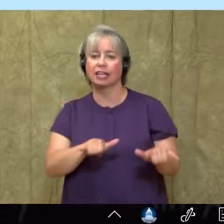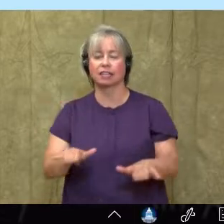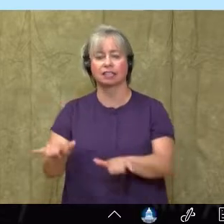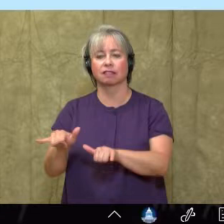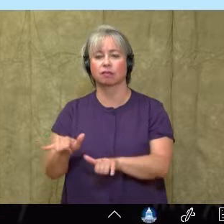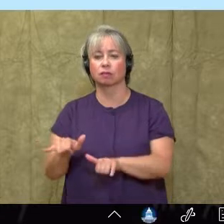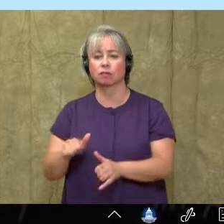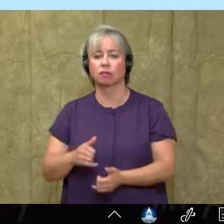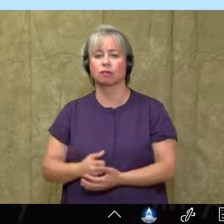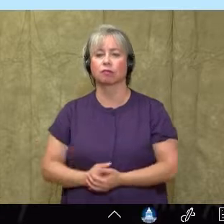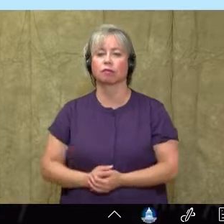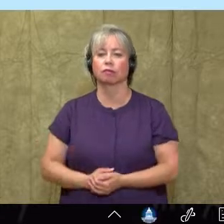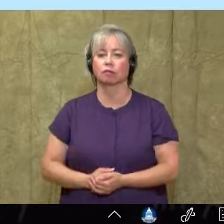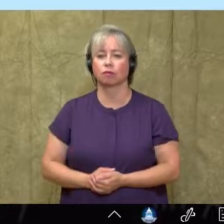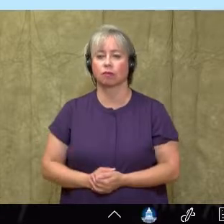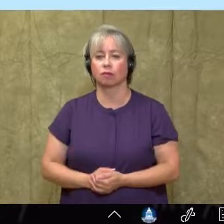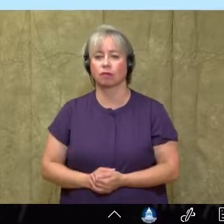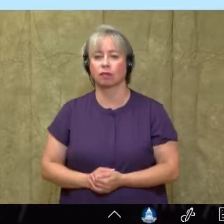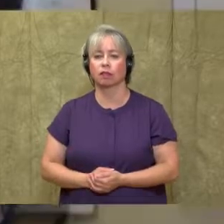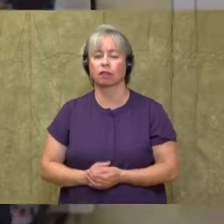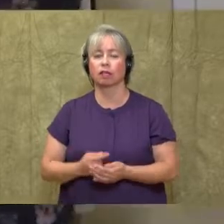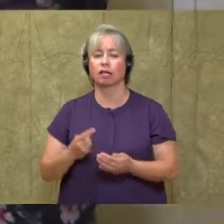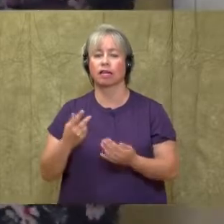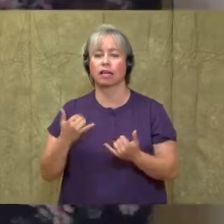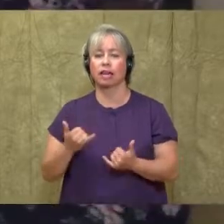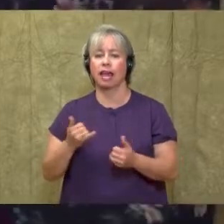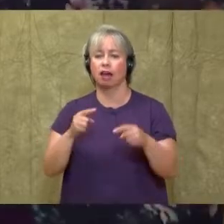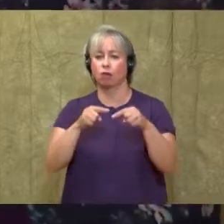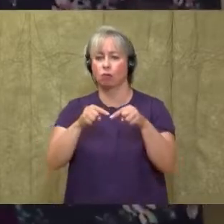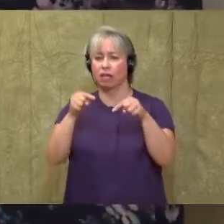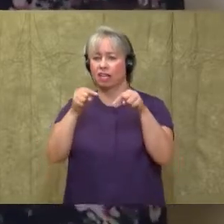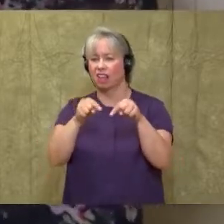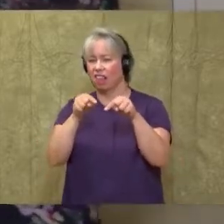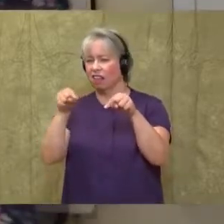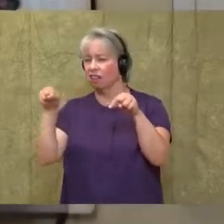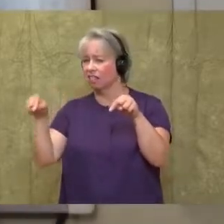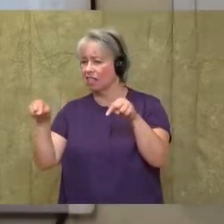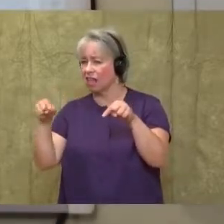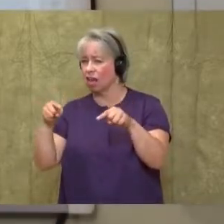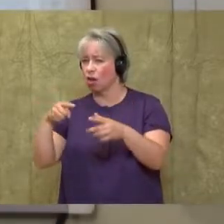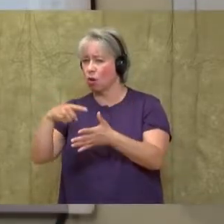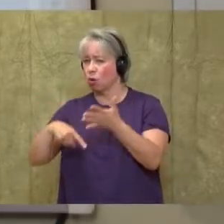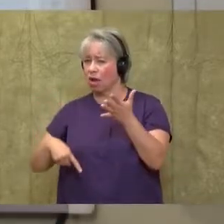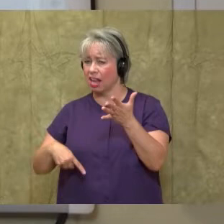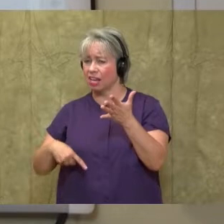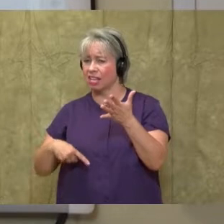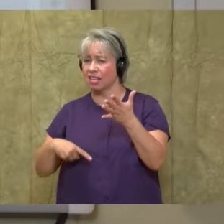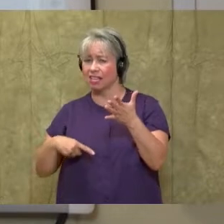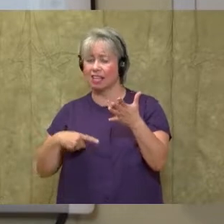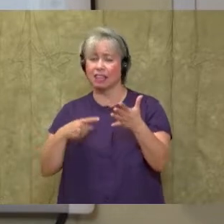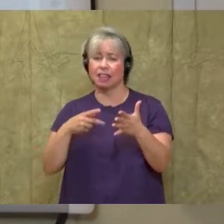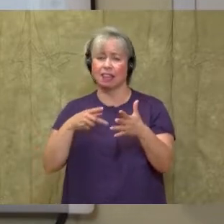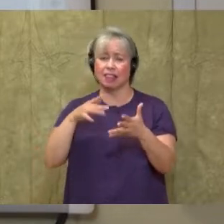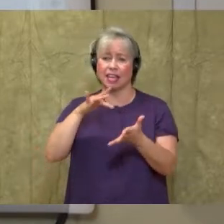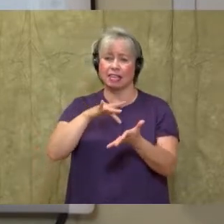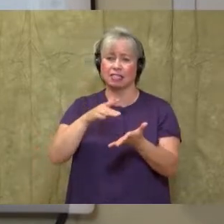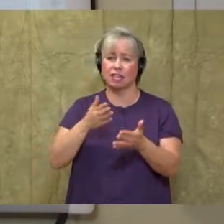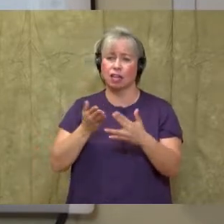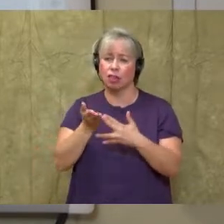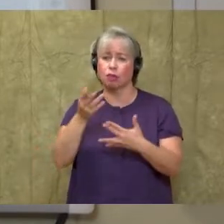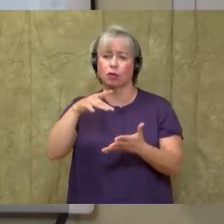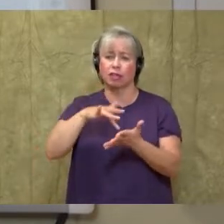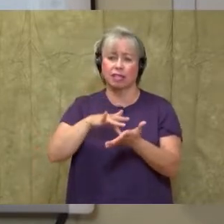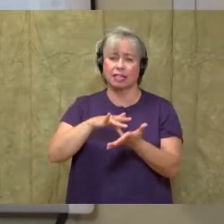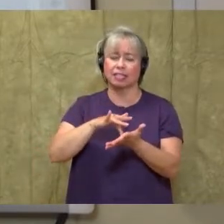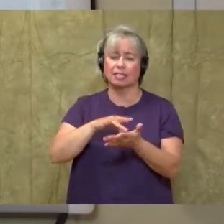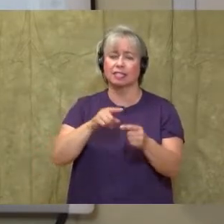this length is here from here. If that is 48 and A is going through the center, then that means that this is